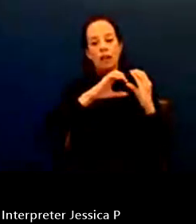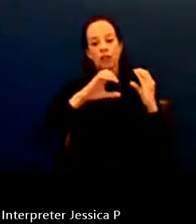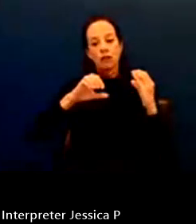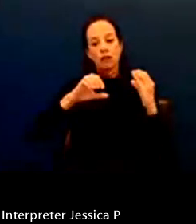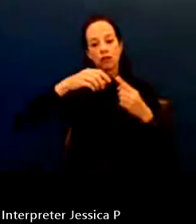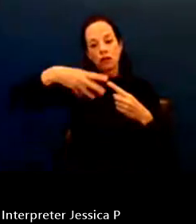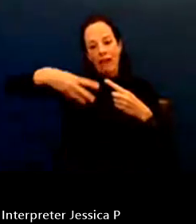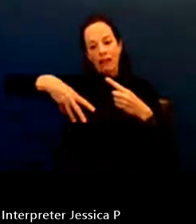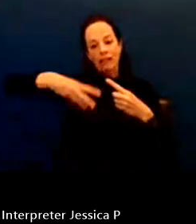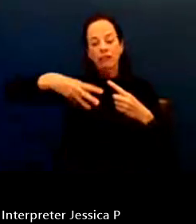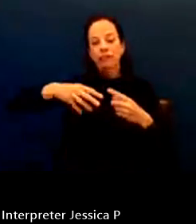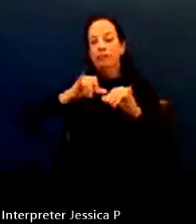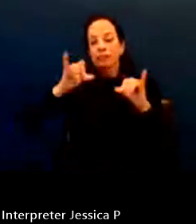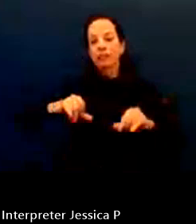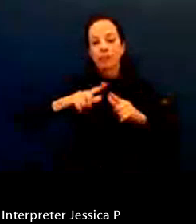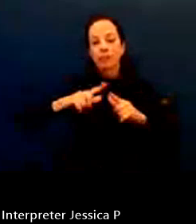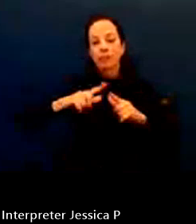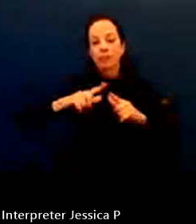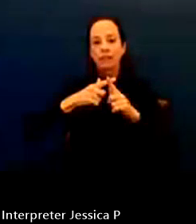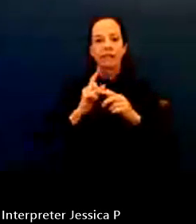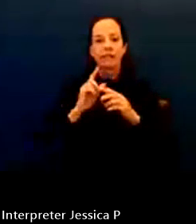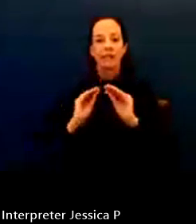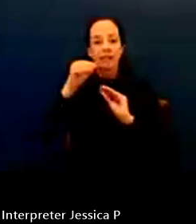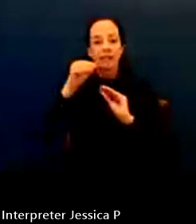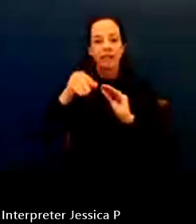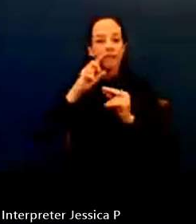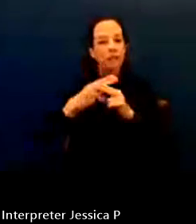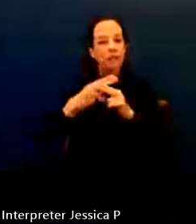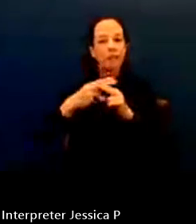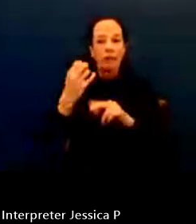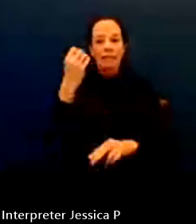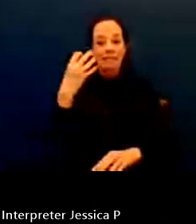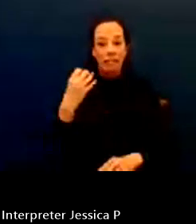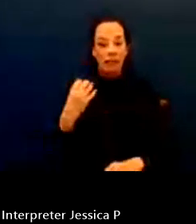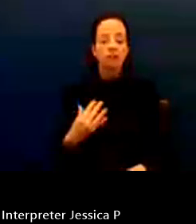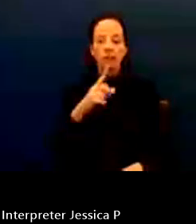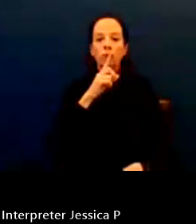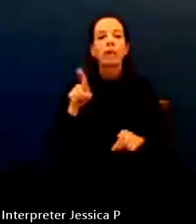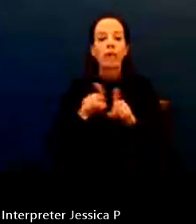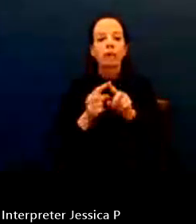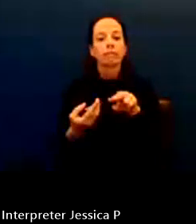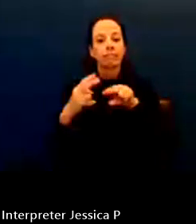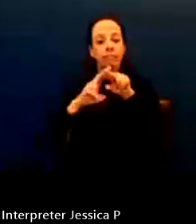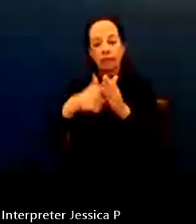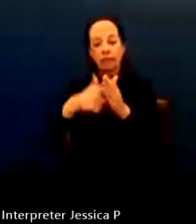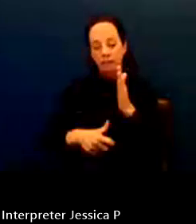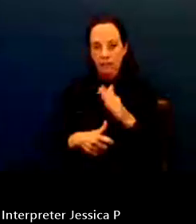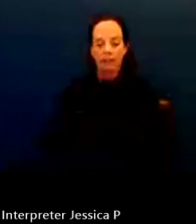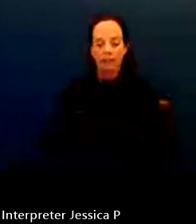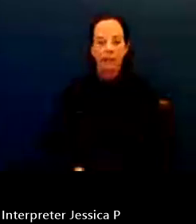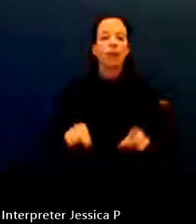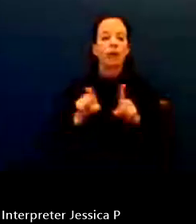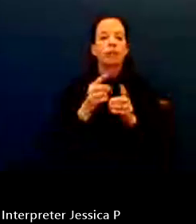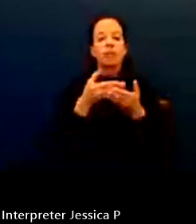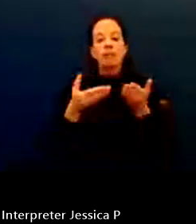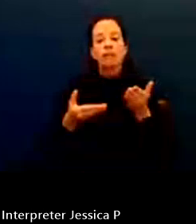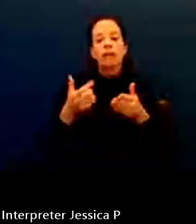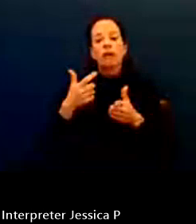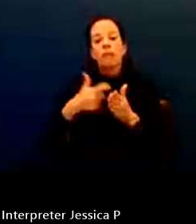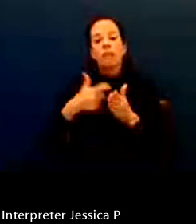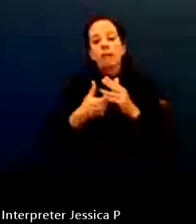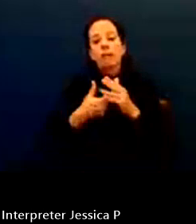temporary signals at intersections further contributed to higher costs. Rising material prices, particularly